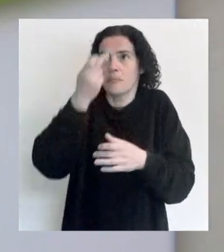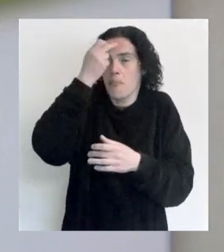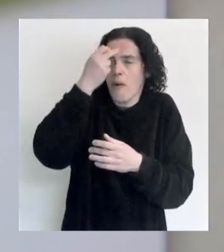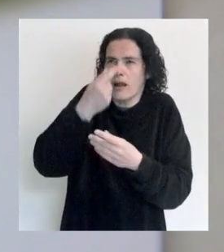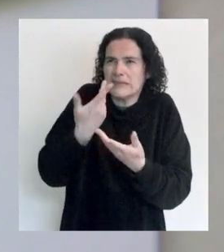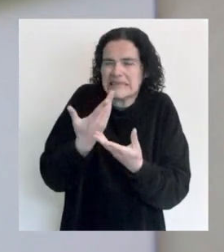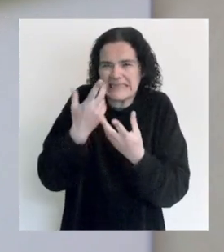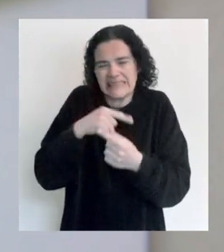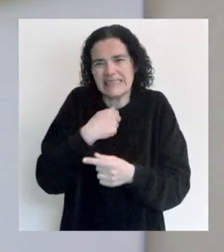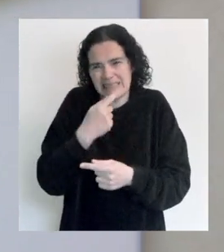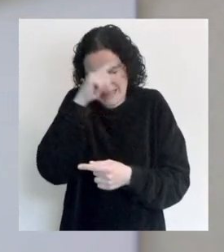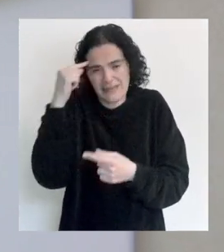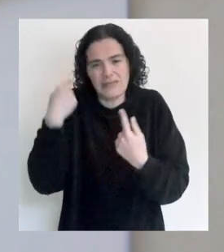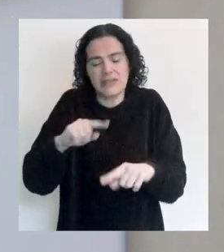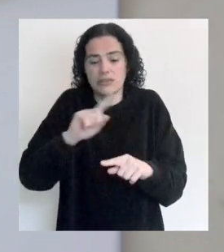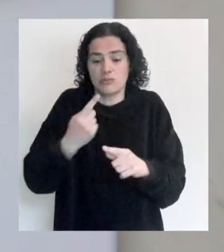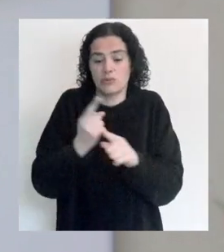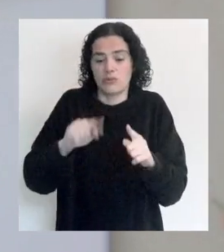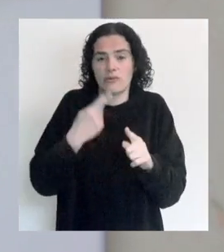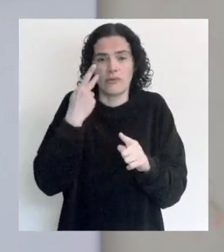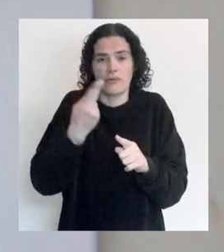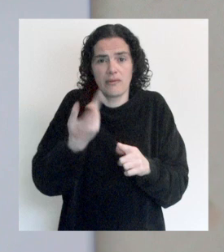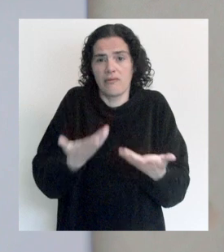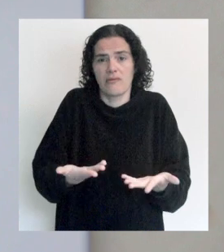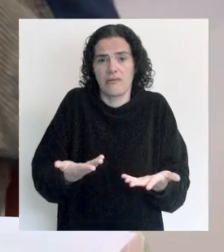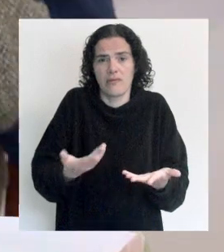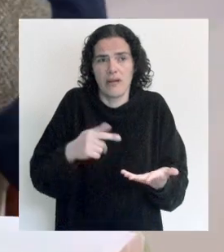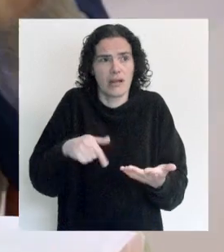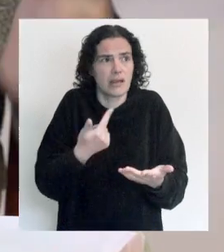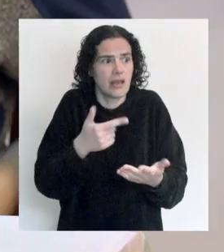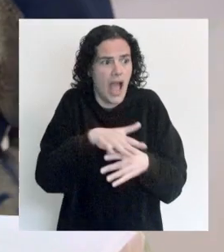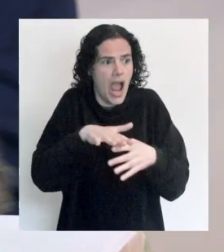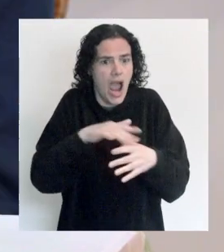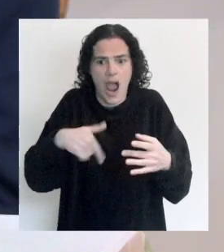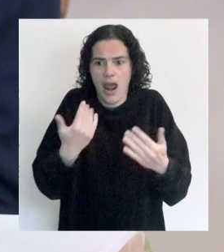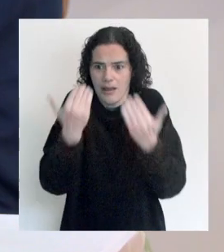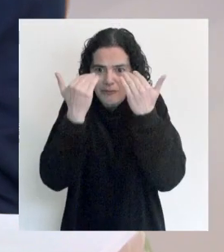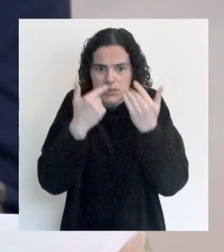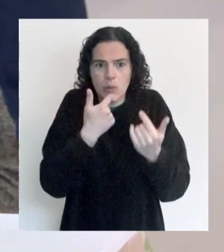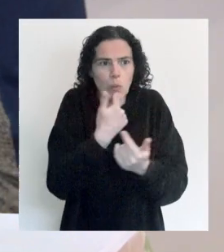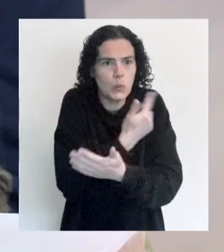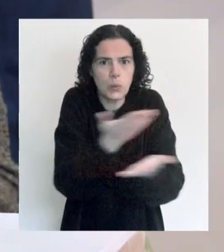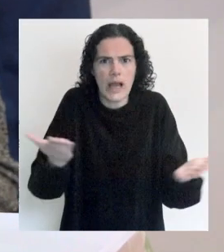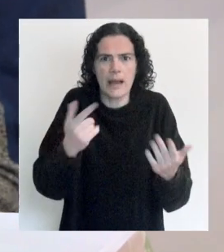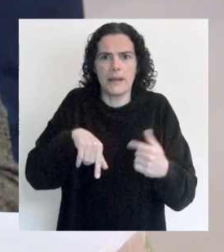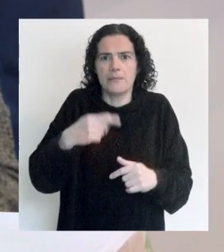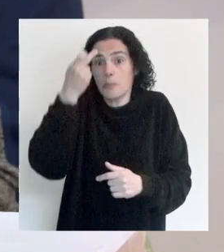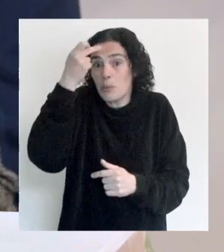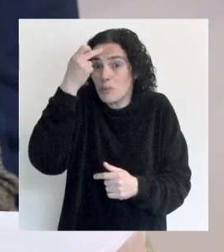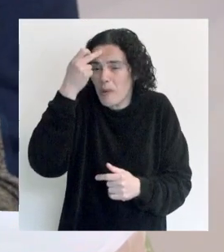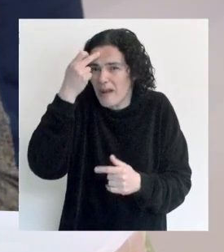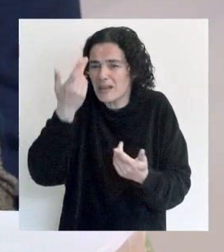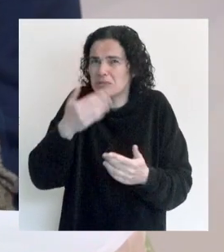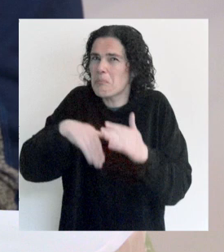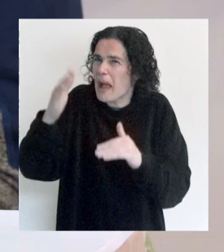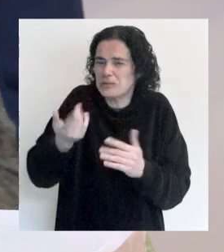of course, also part of that, because obviously, we live in a world where there is more and more information, but that does not necessarily mean that we also have more